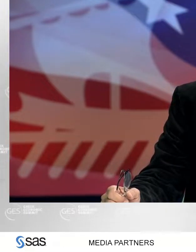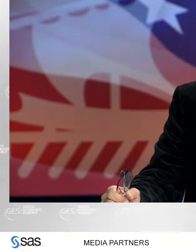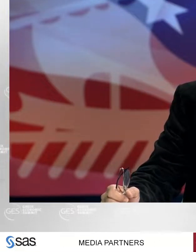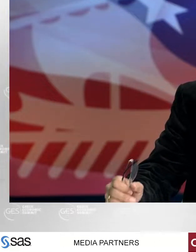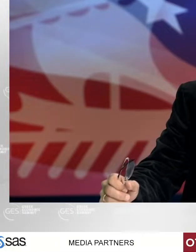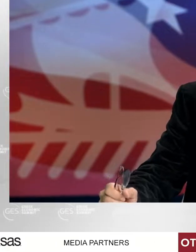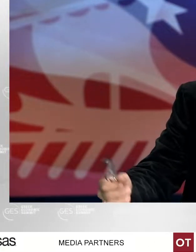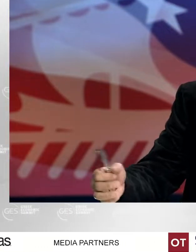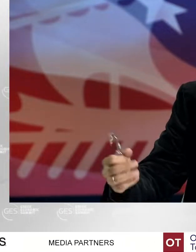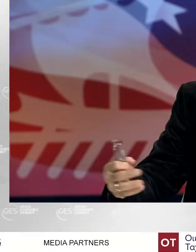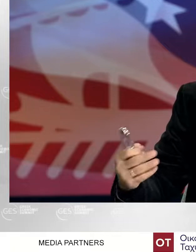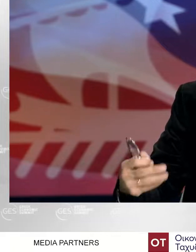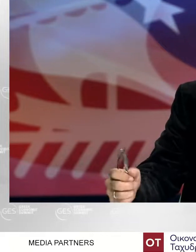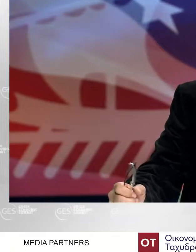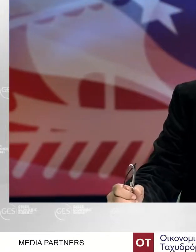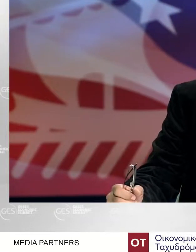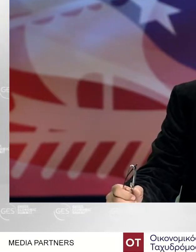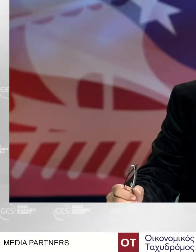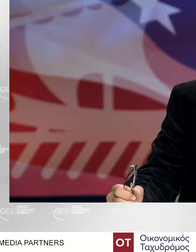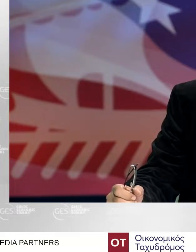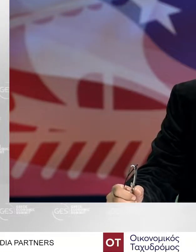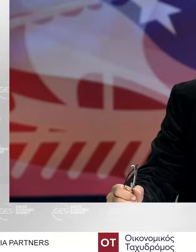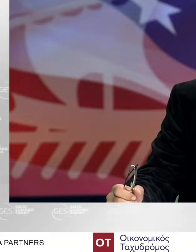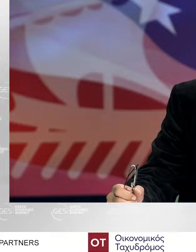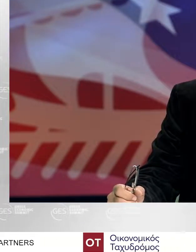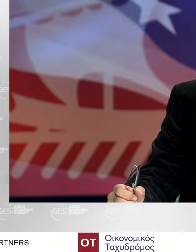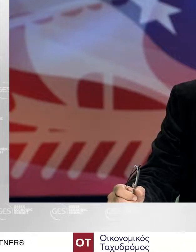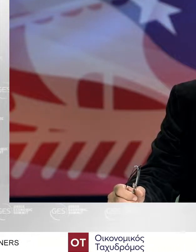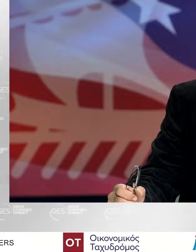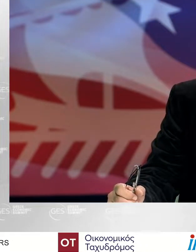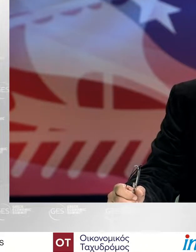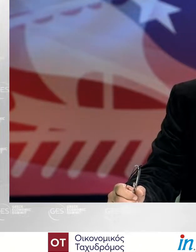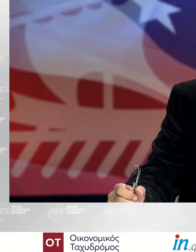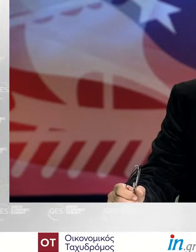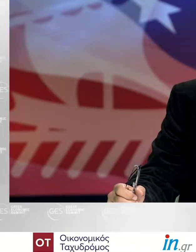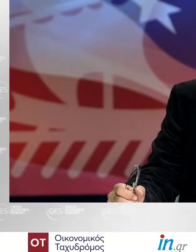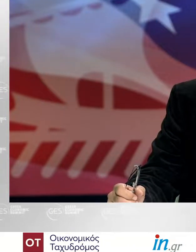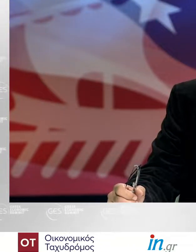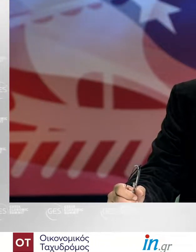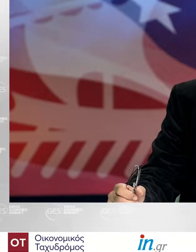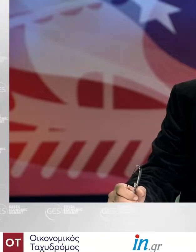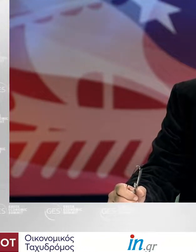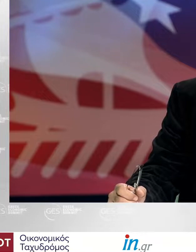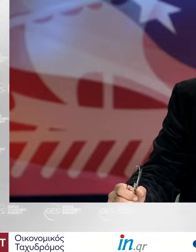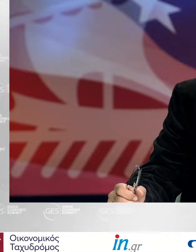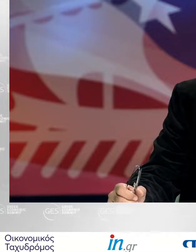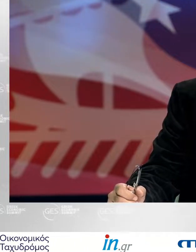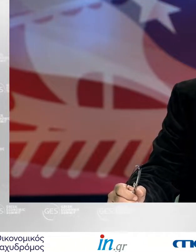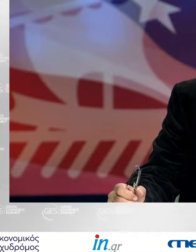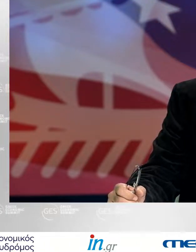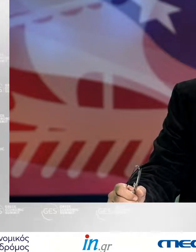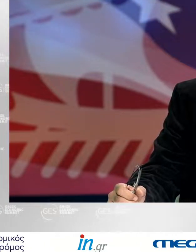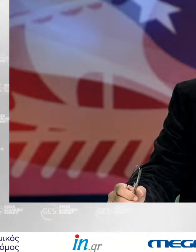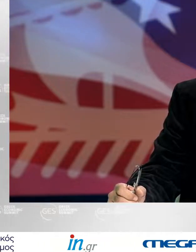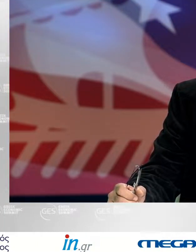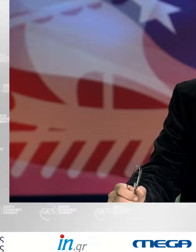following COP26 that we know now that is sustainable is not just a theoretical issue, it